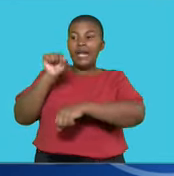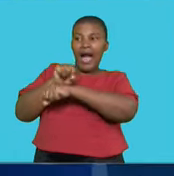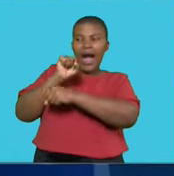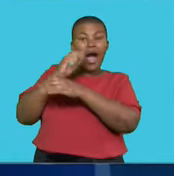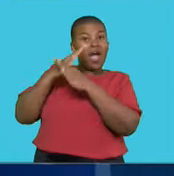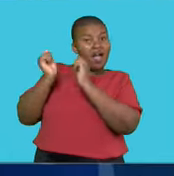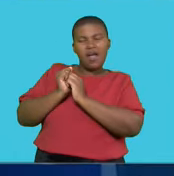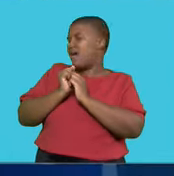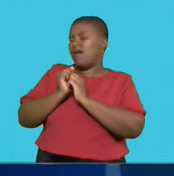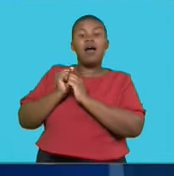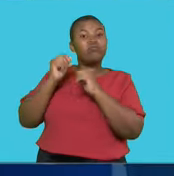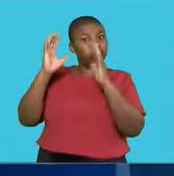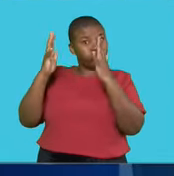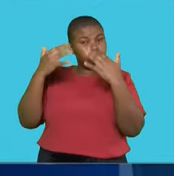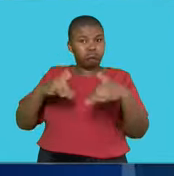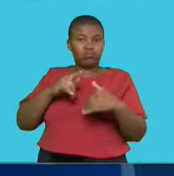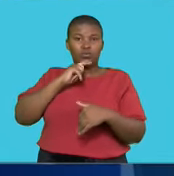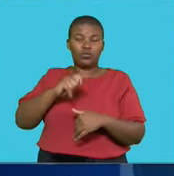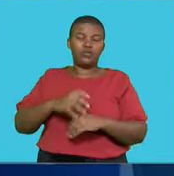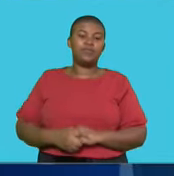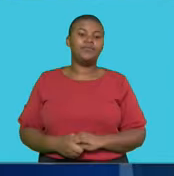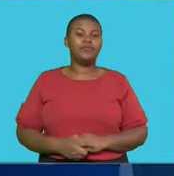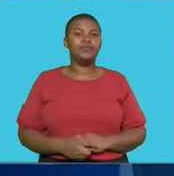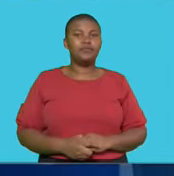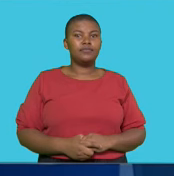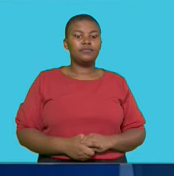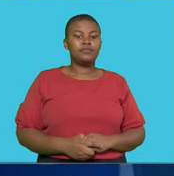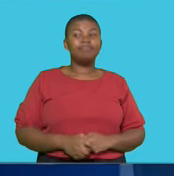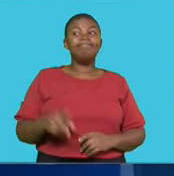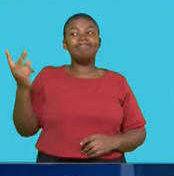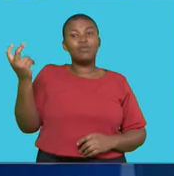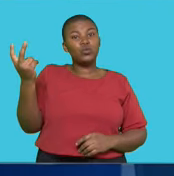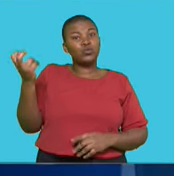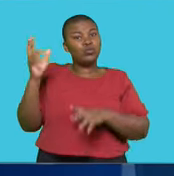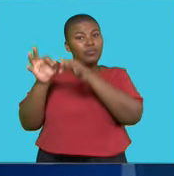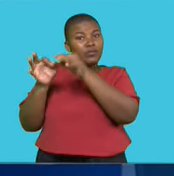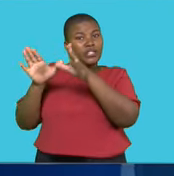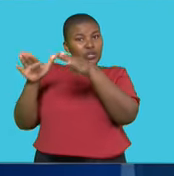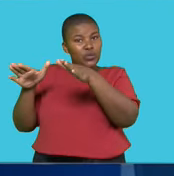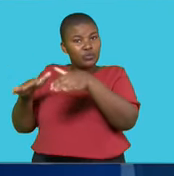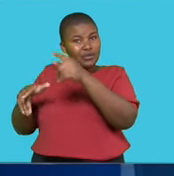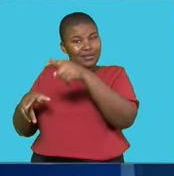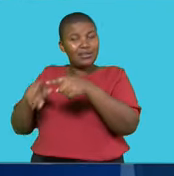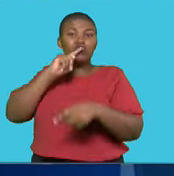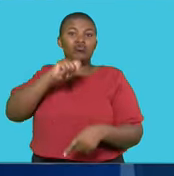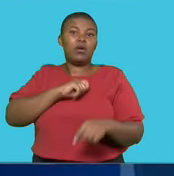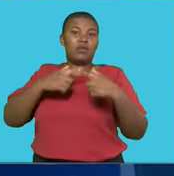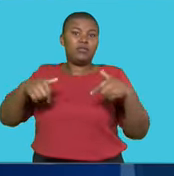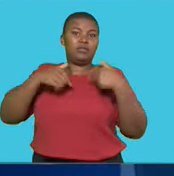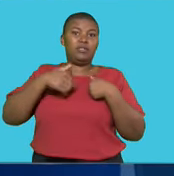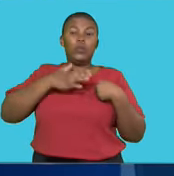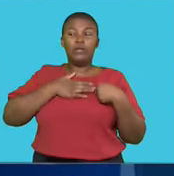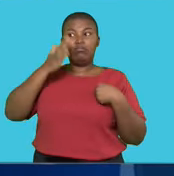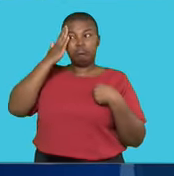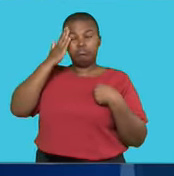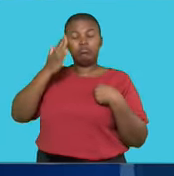nhlangano. In giving their trust in us, it's not something we take lightly, and we will make sure that both Isanco and Ekhethu are able to use